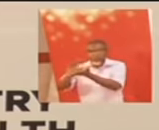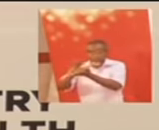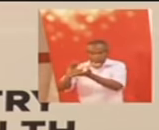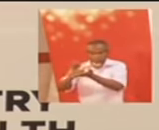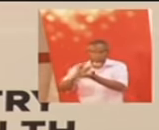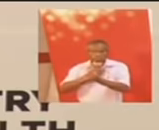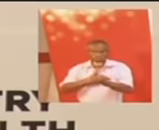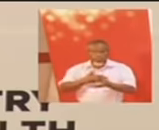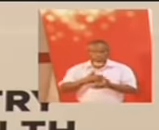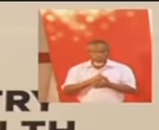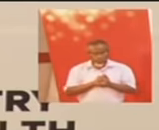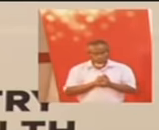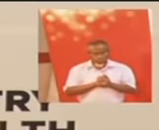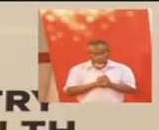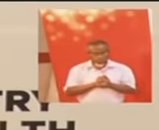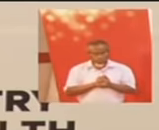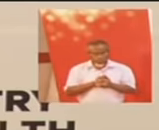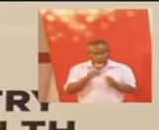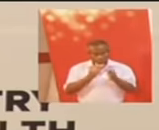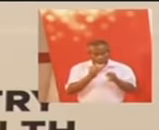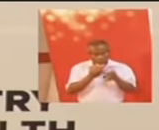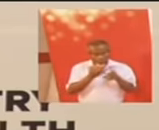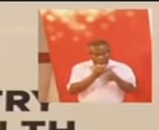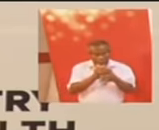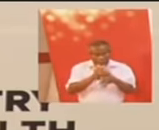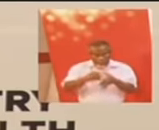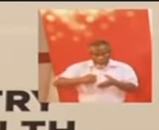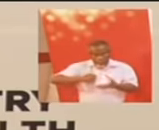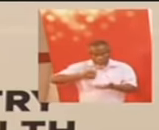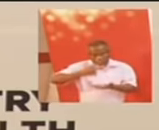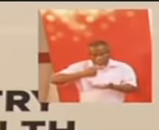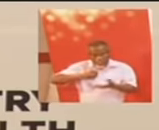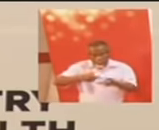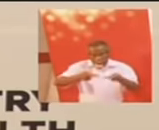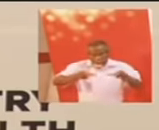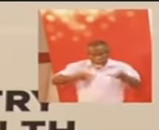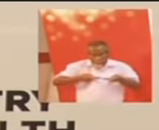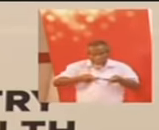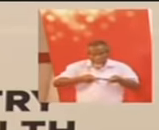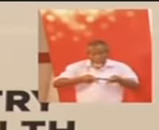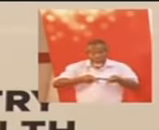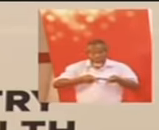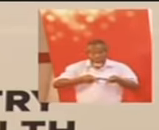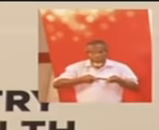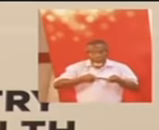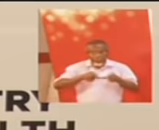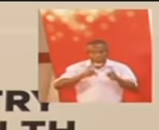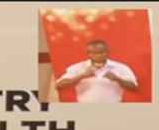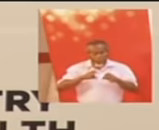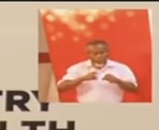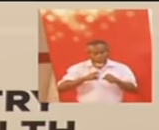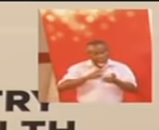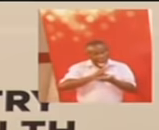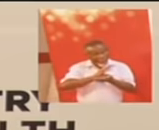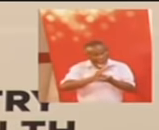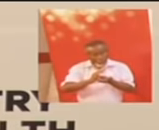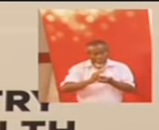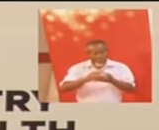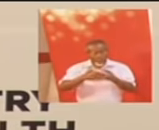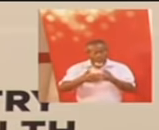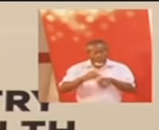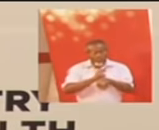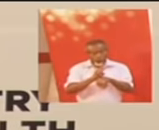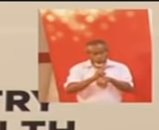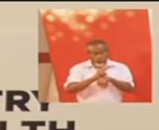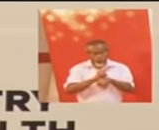ill using the utensil prior to properly sanitizing and washing those utensils. So again, on the website, there's a